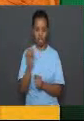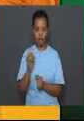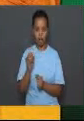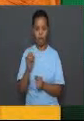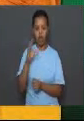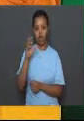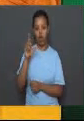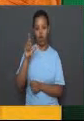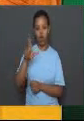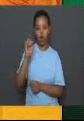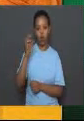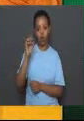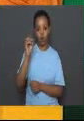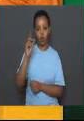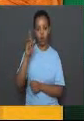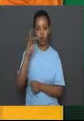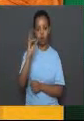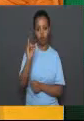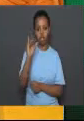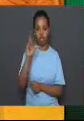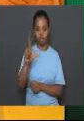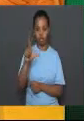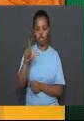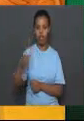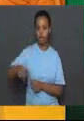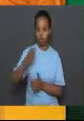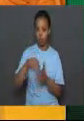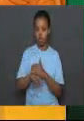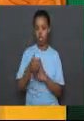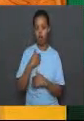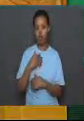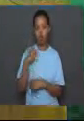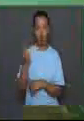well as the other pigments that are in the plant.